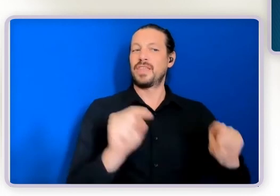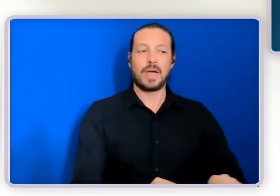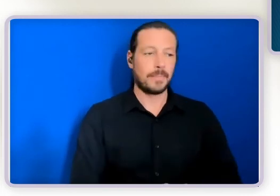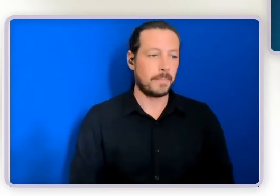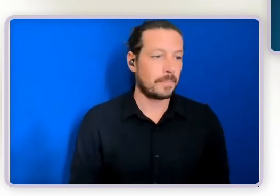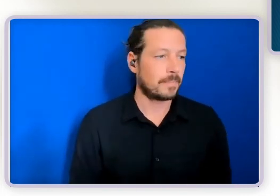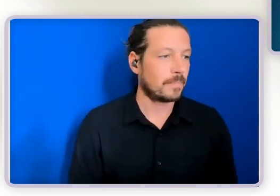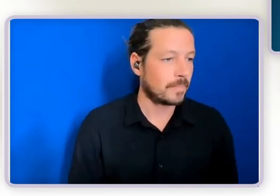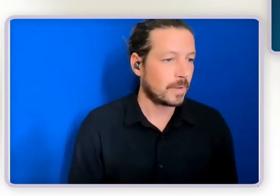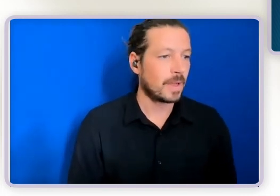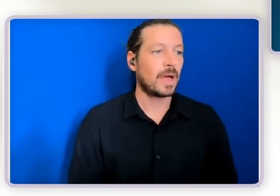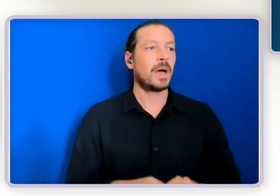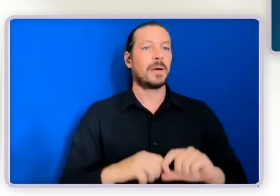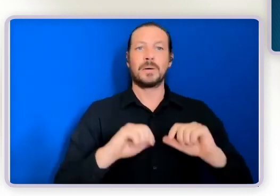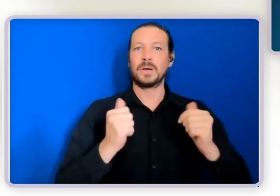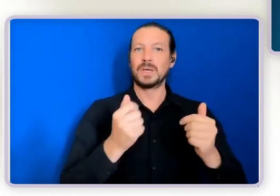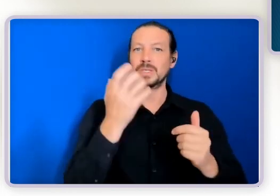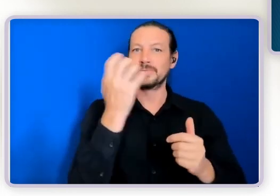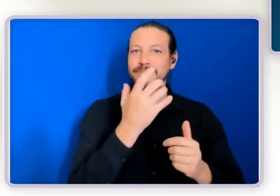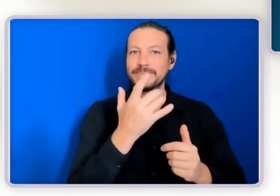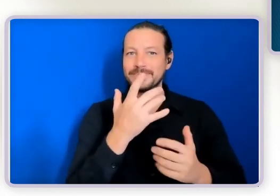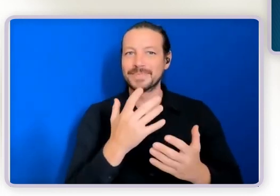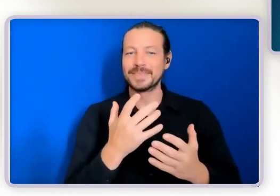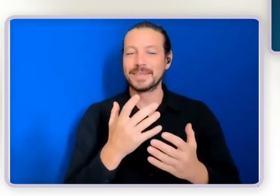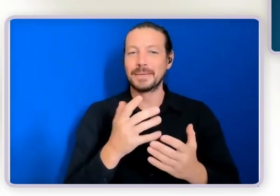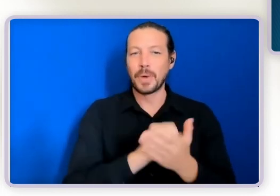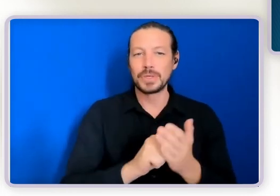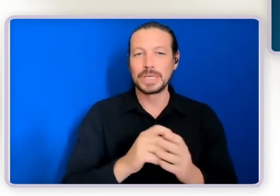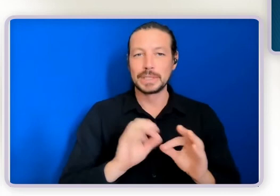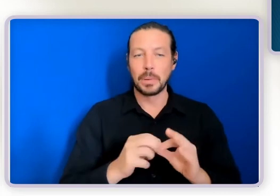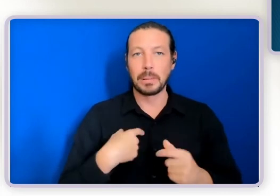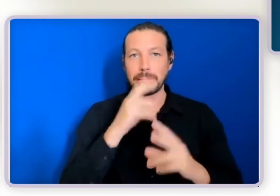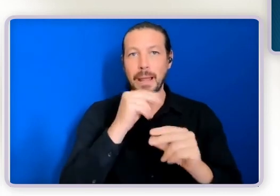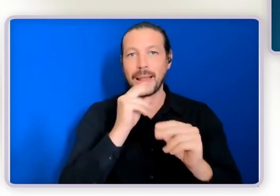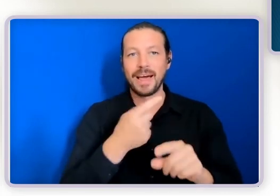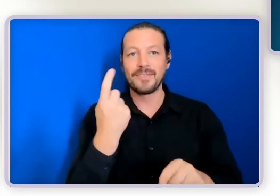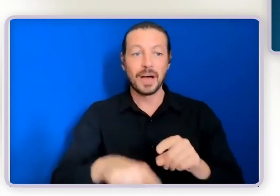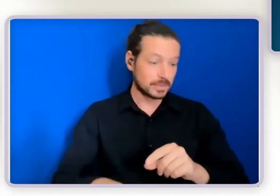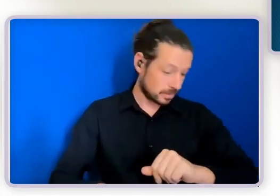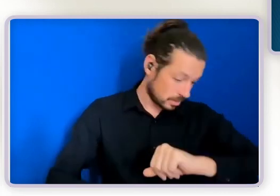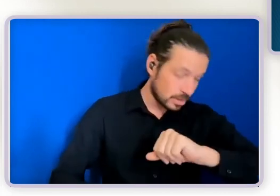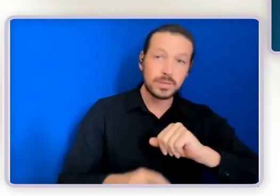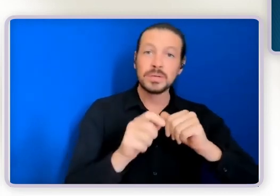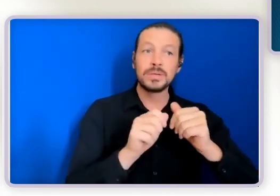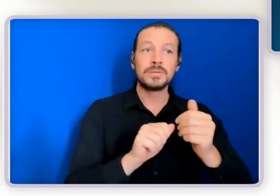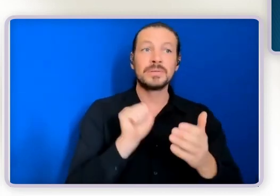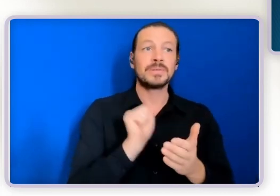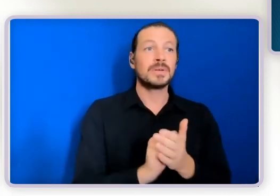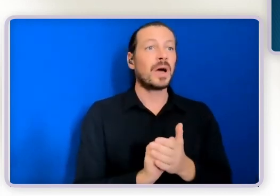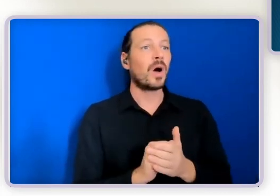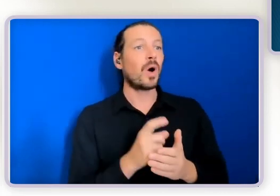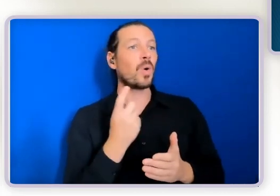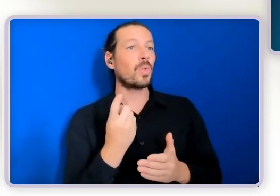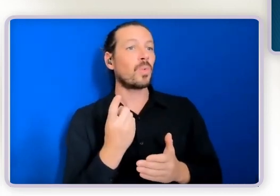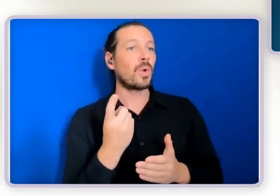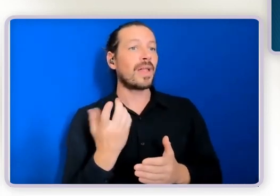to speeding up, and apologies to the interpreter again, I've managed to finish at 1:50 p.m.